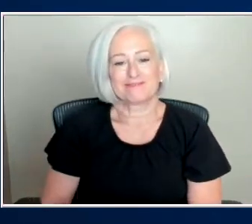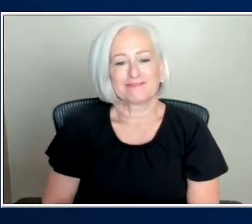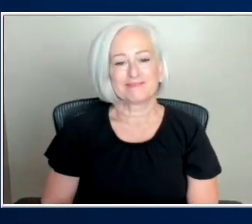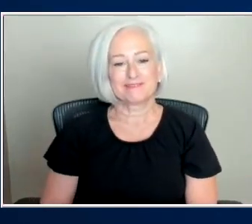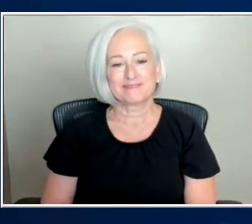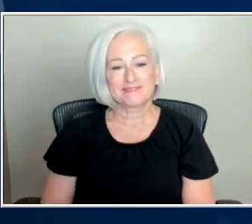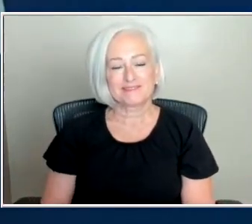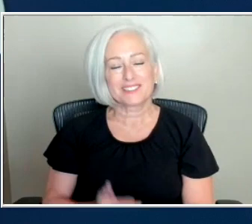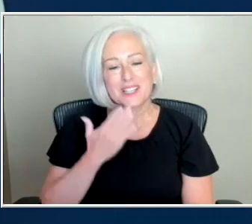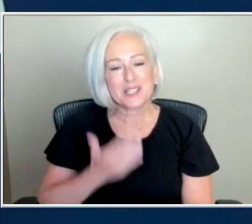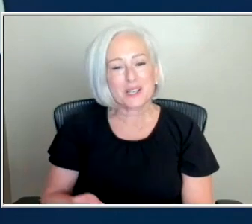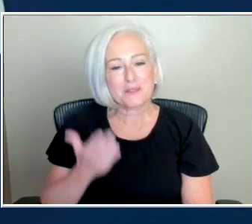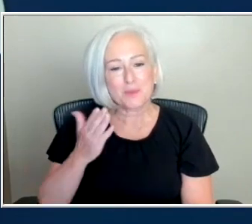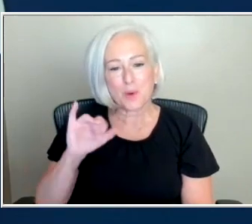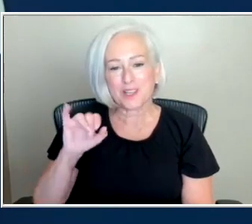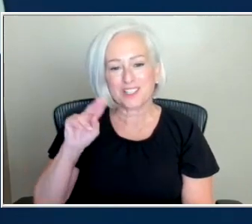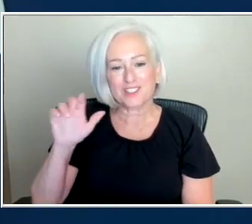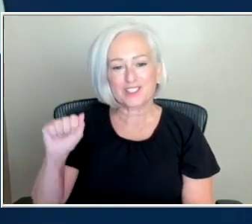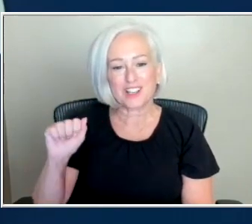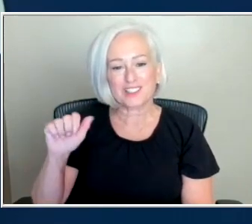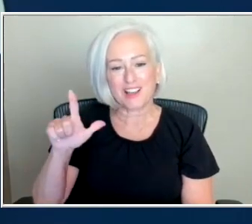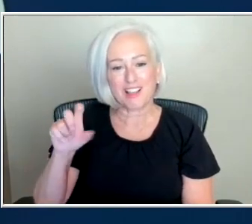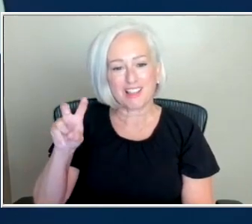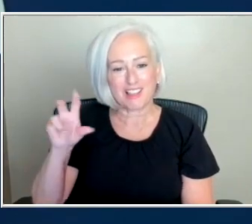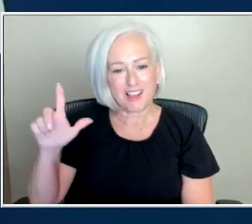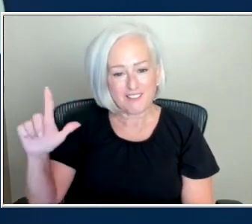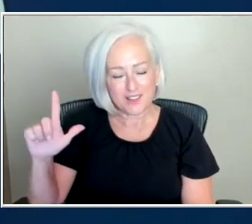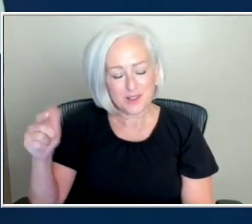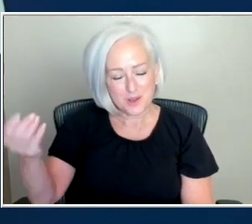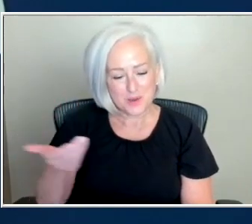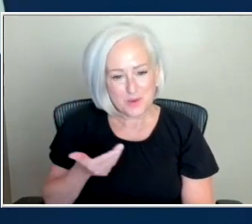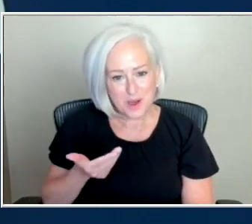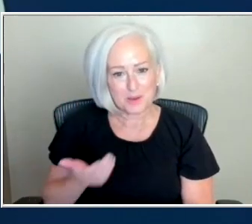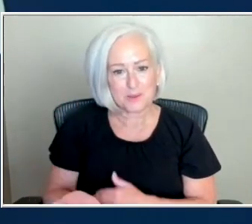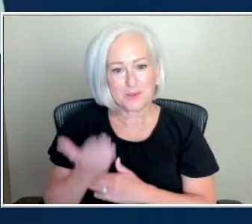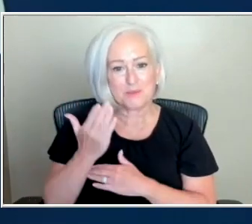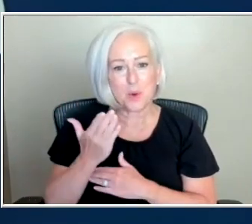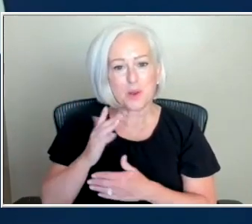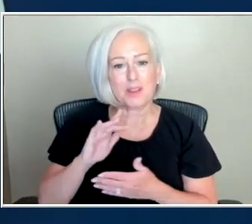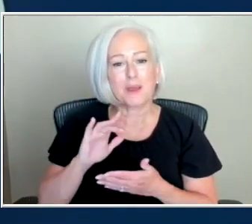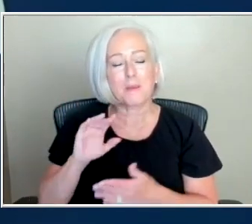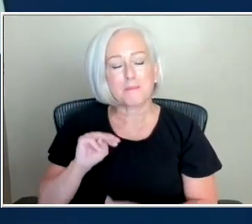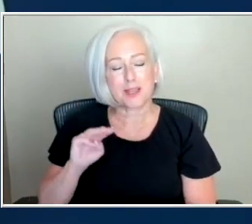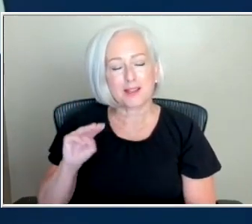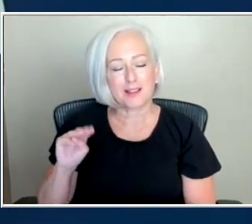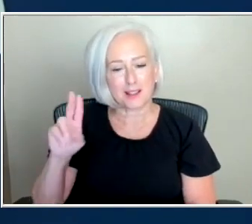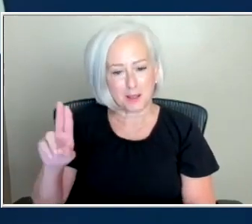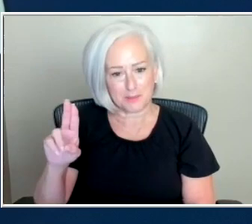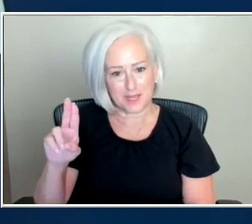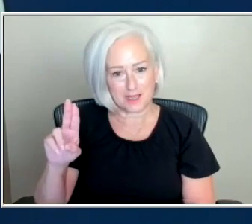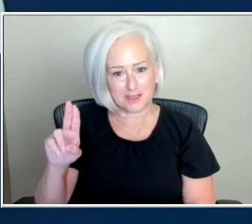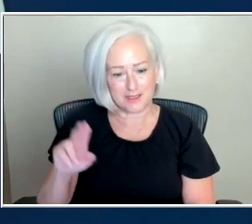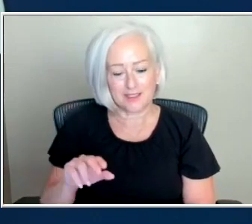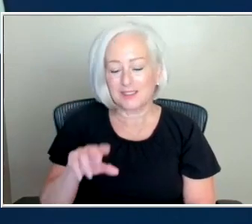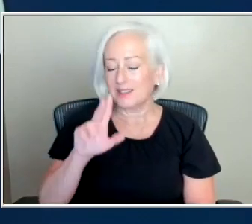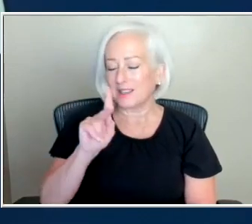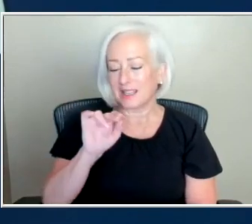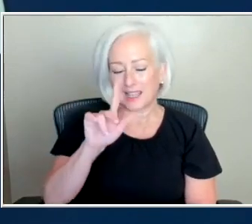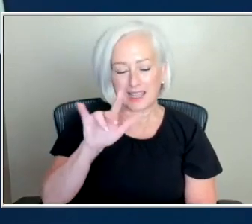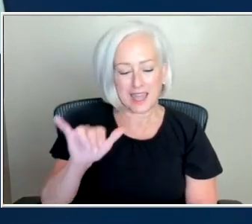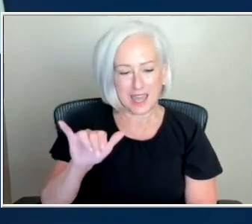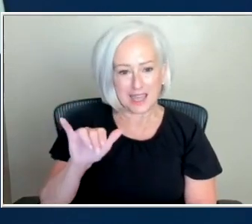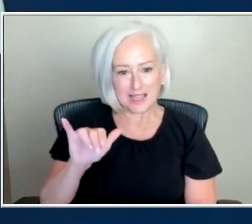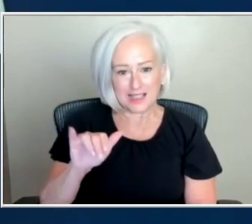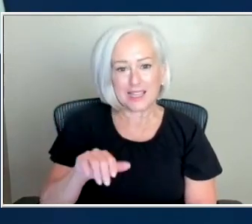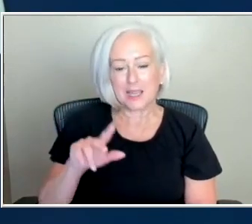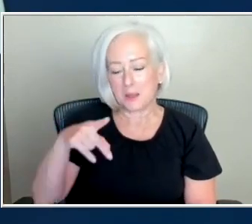Good morning, I'm Jessica Lovell. Welcome to the Morning Medical Update. Kaylee Patterson was born with a heart defect.